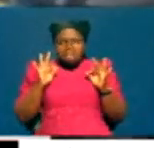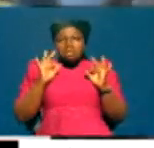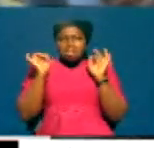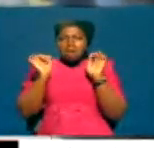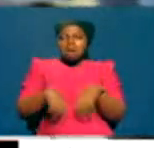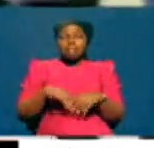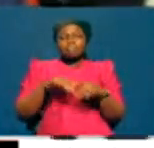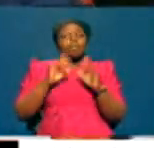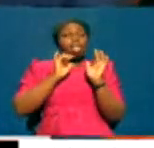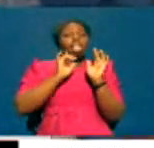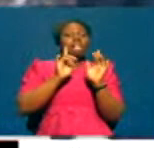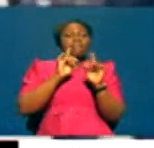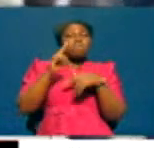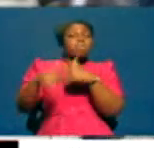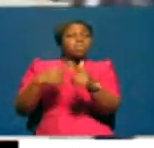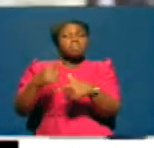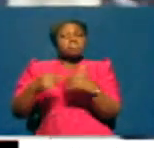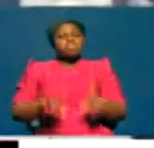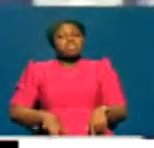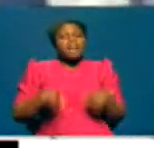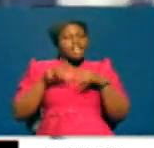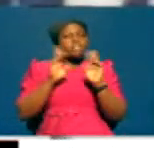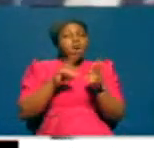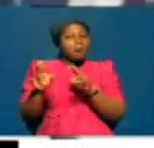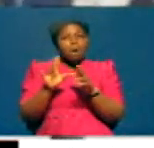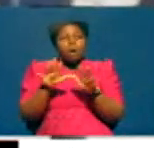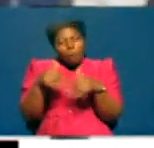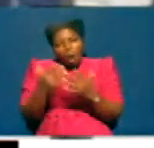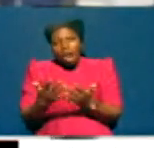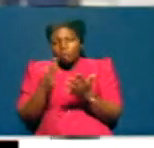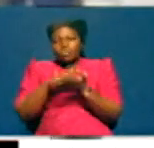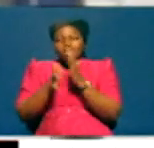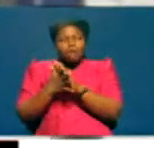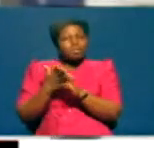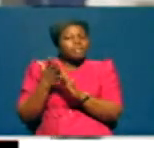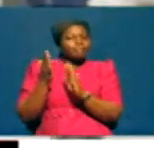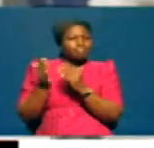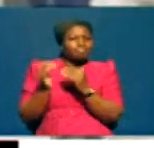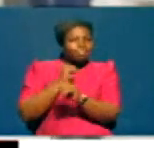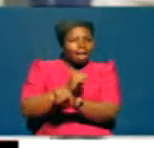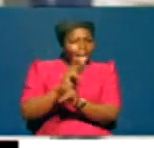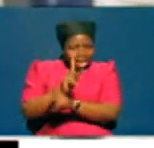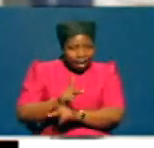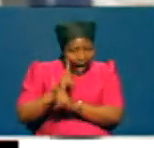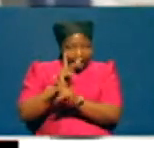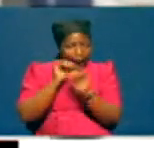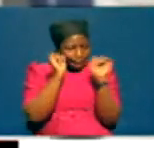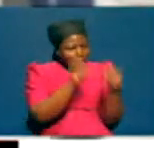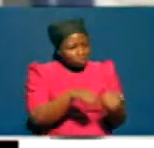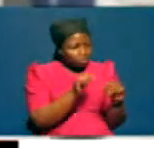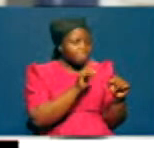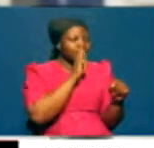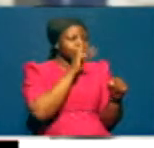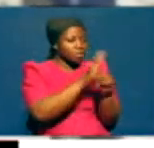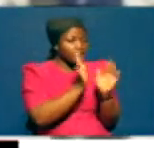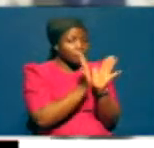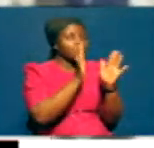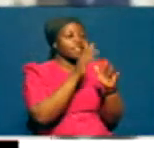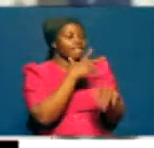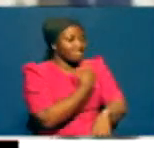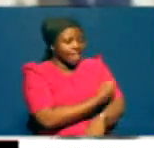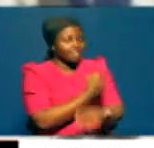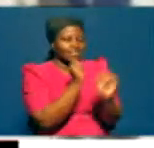their way of life? So first and foremost, I'd like to assure the public the vaccine is really safe, and it has been recommended by